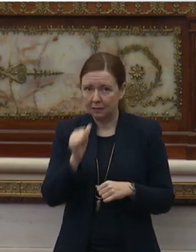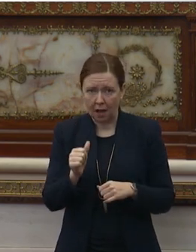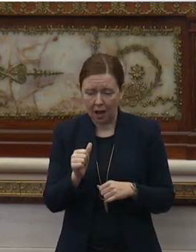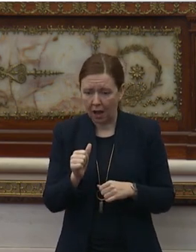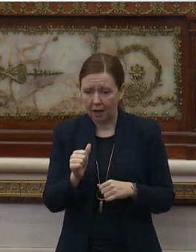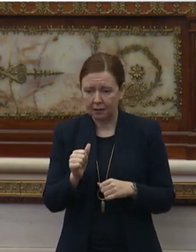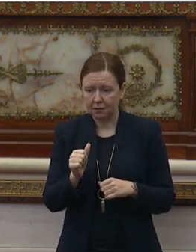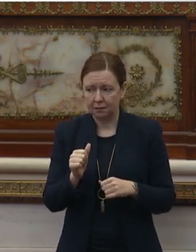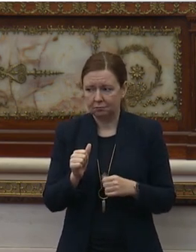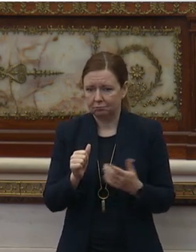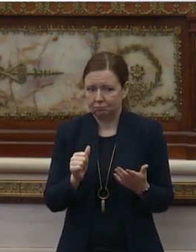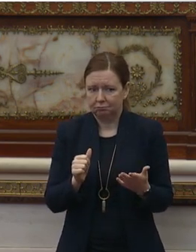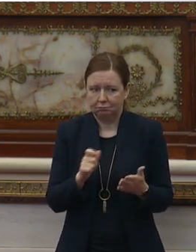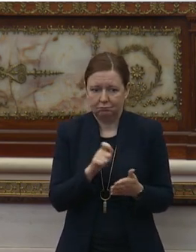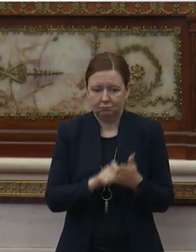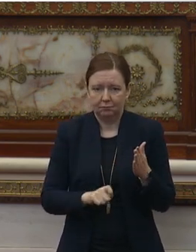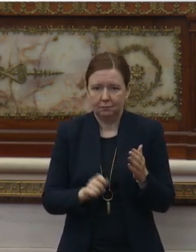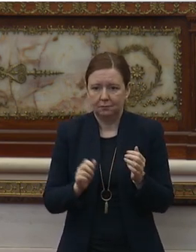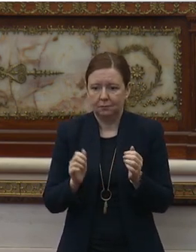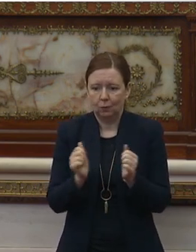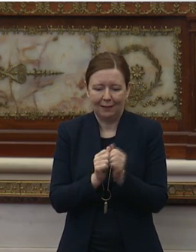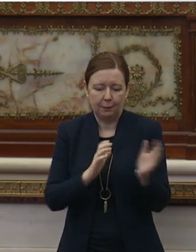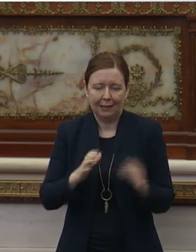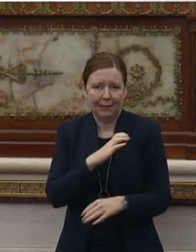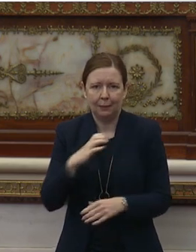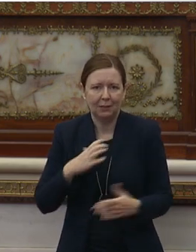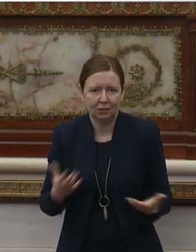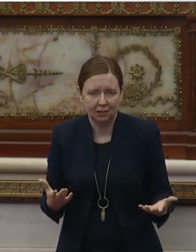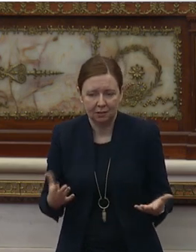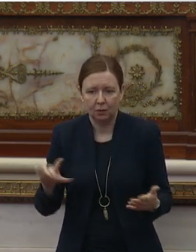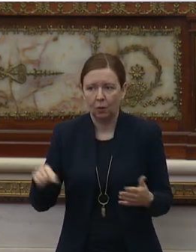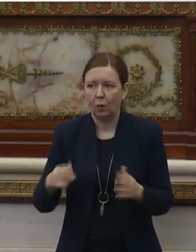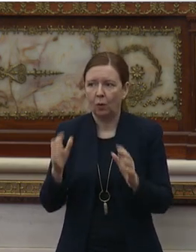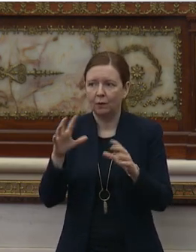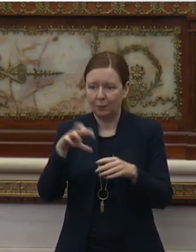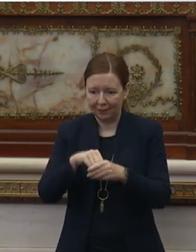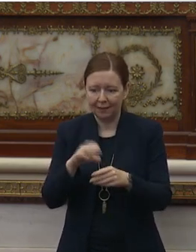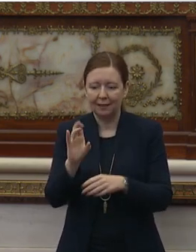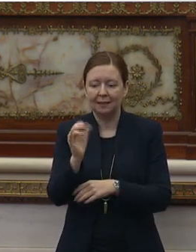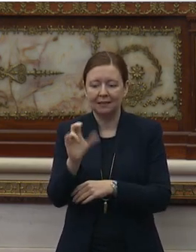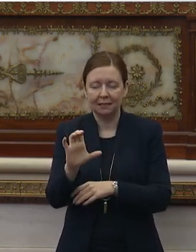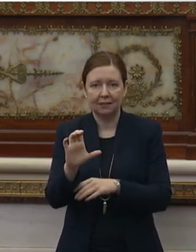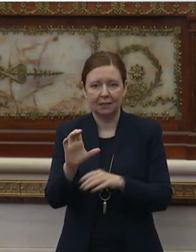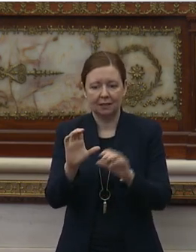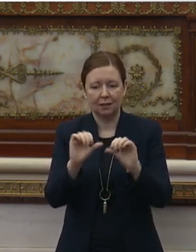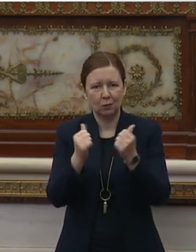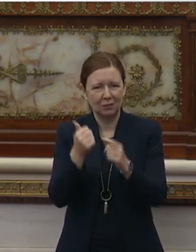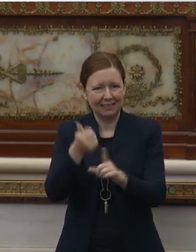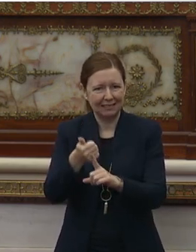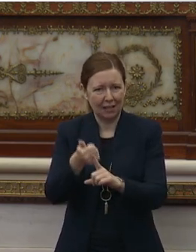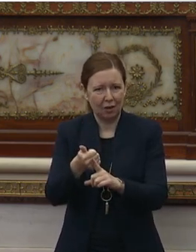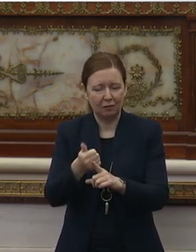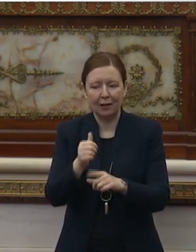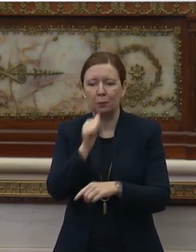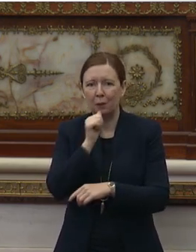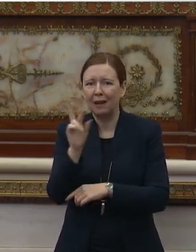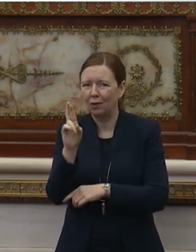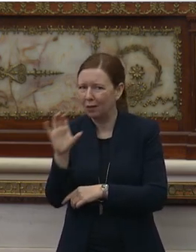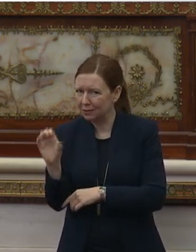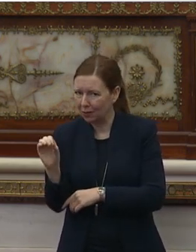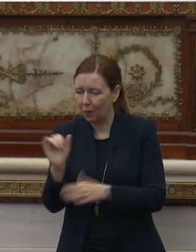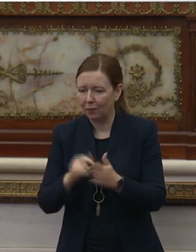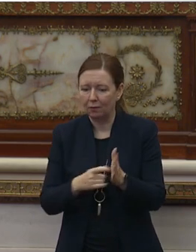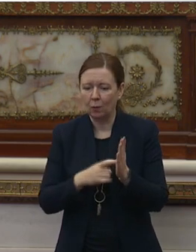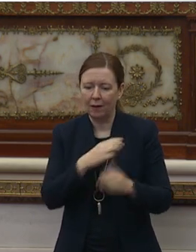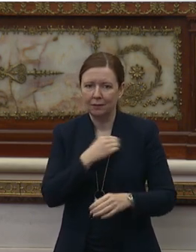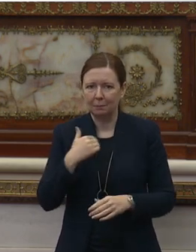was not created under the direct authority of the Planning Commission, but only within the Civic Association itself, an RCO, a private RCO that requires